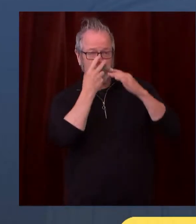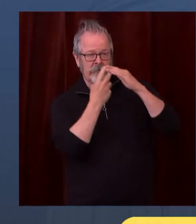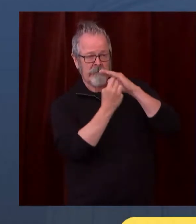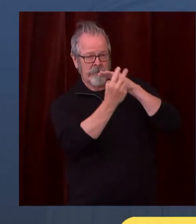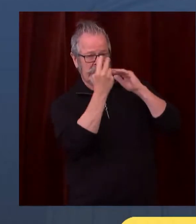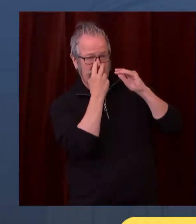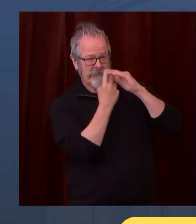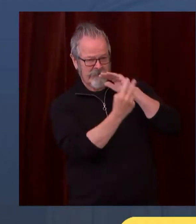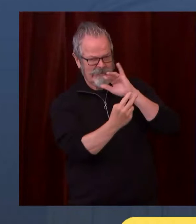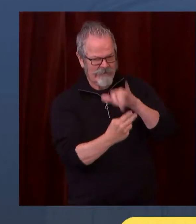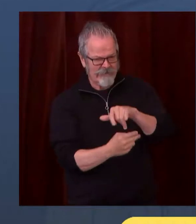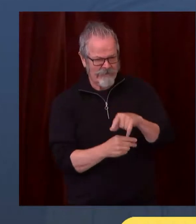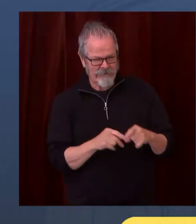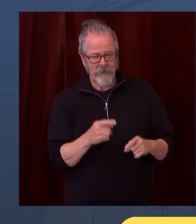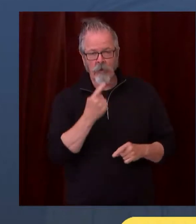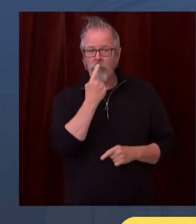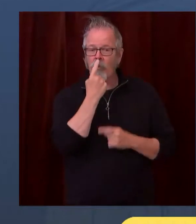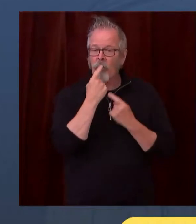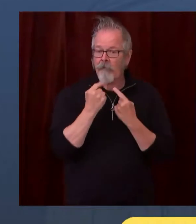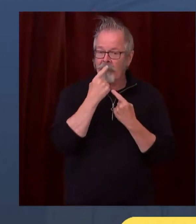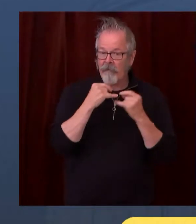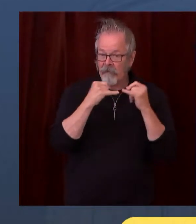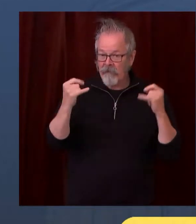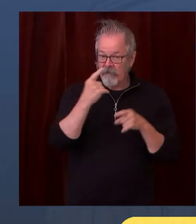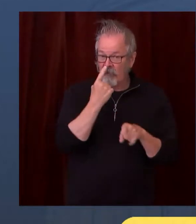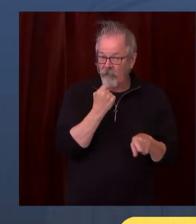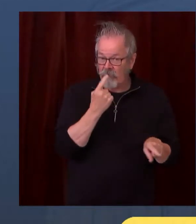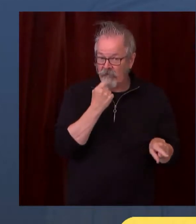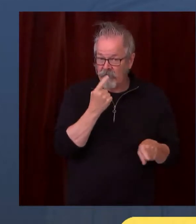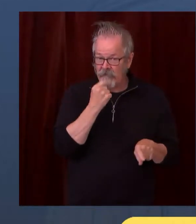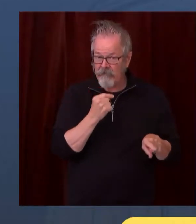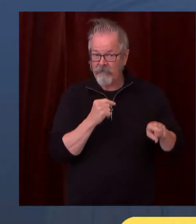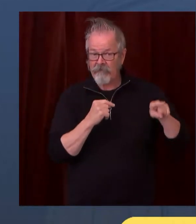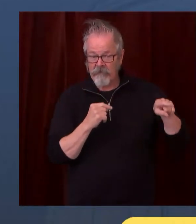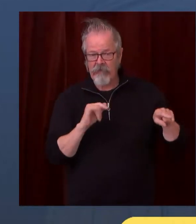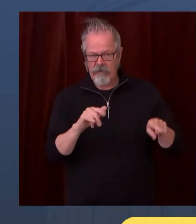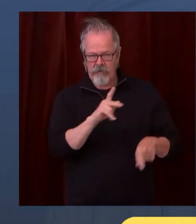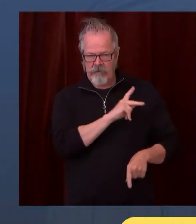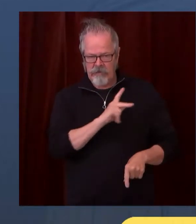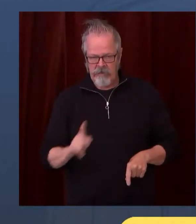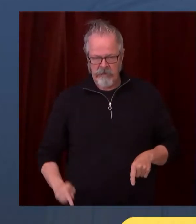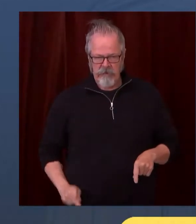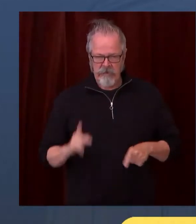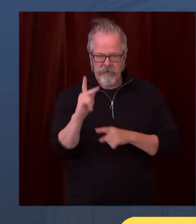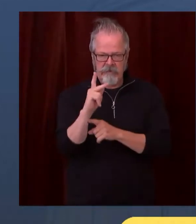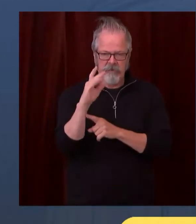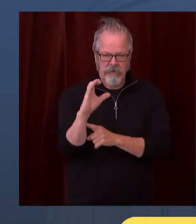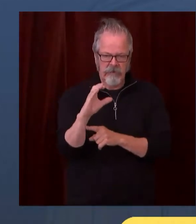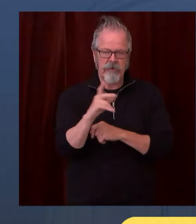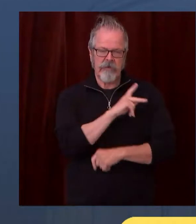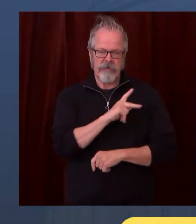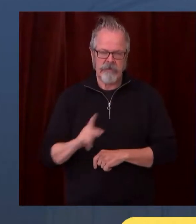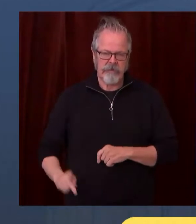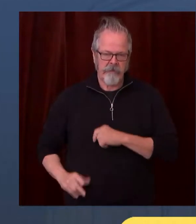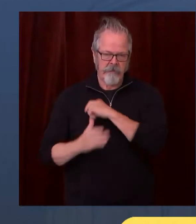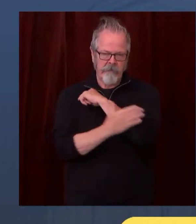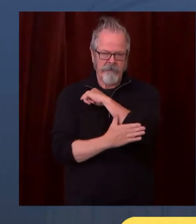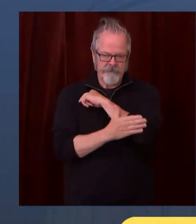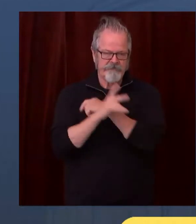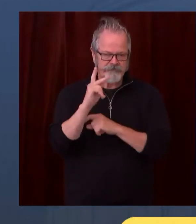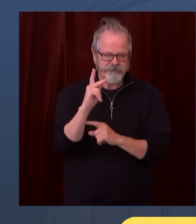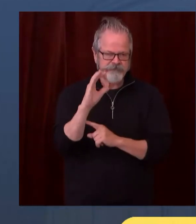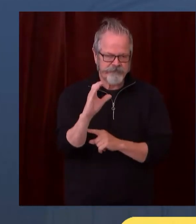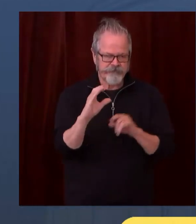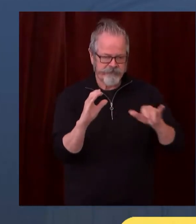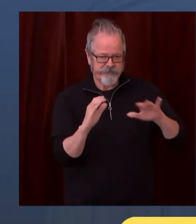had. And the gray band, the dark gray band, is what was anticipated had we not been successful in our mask